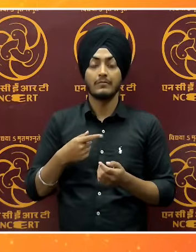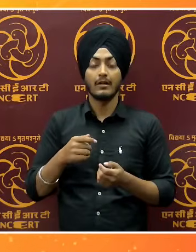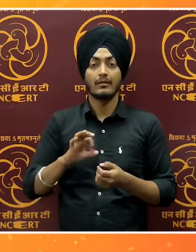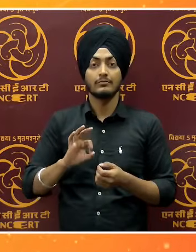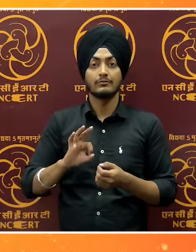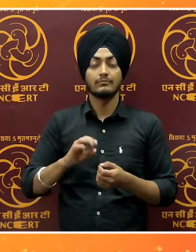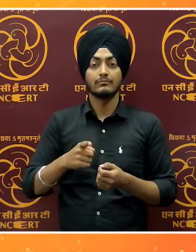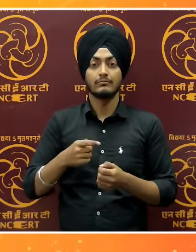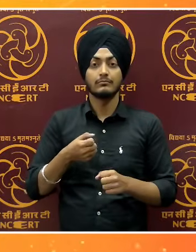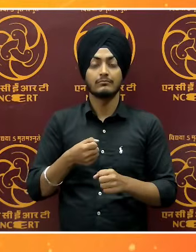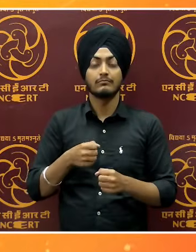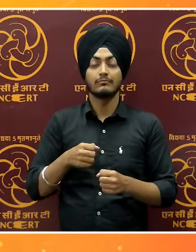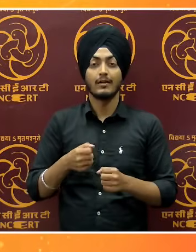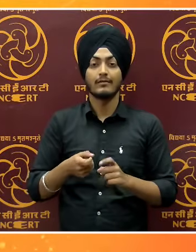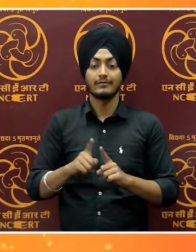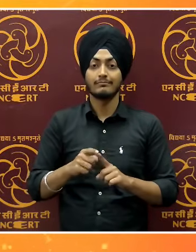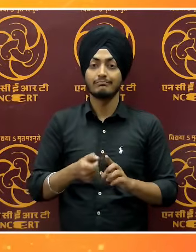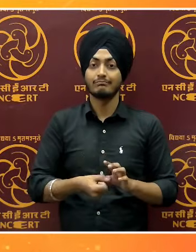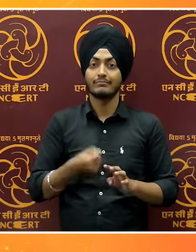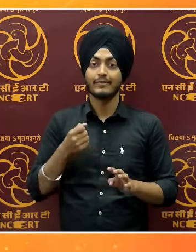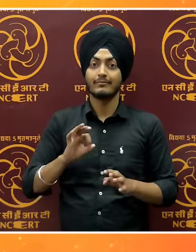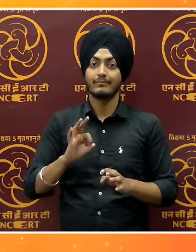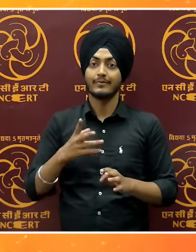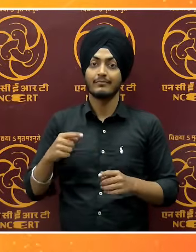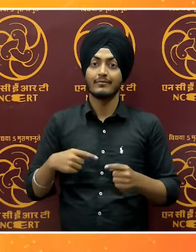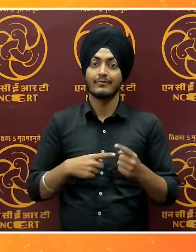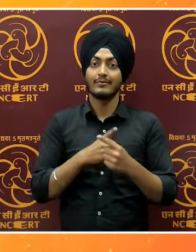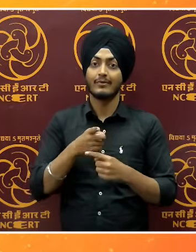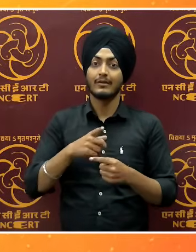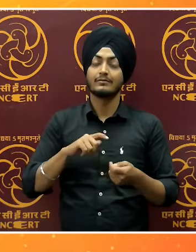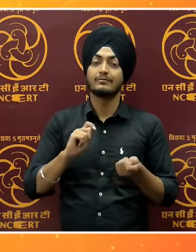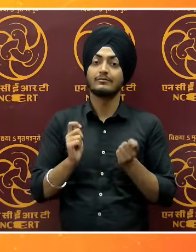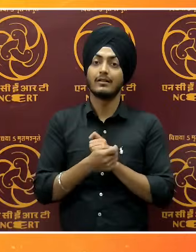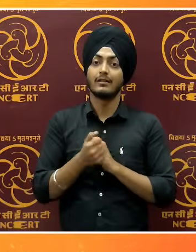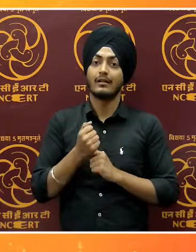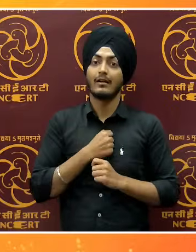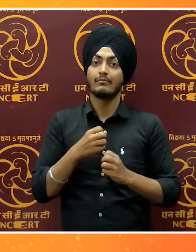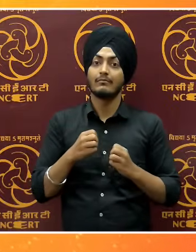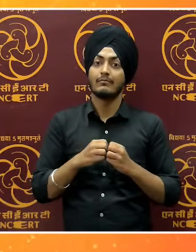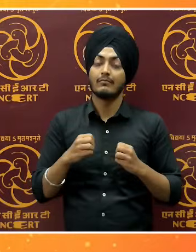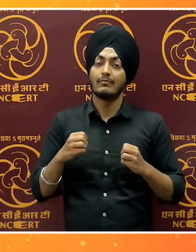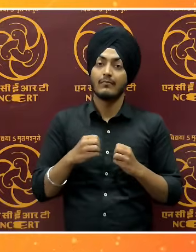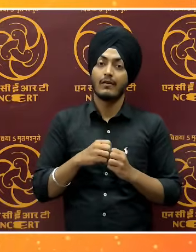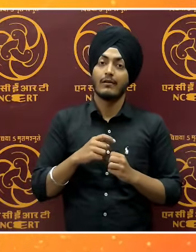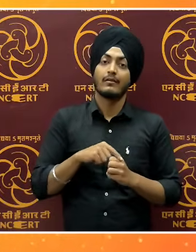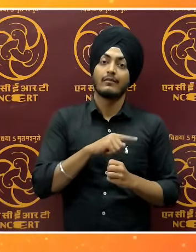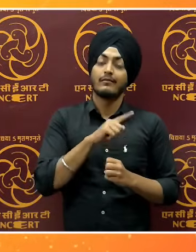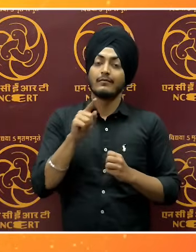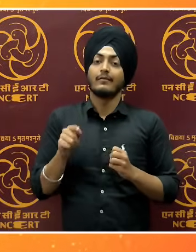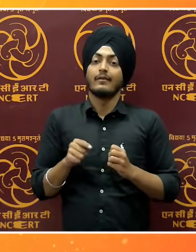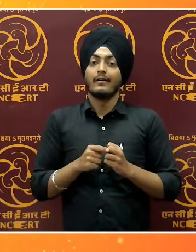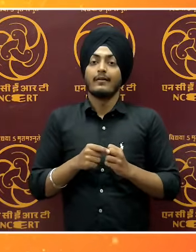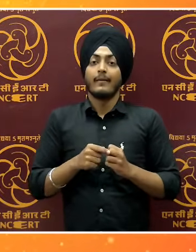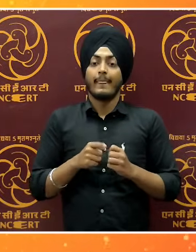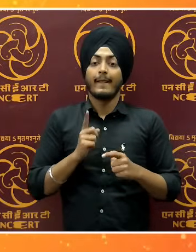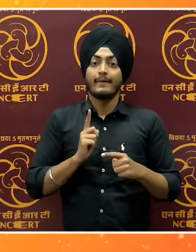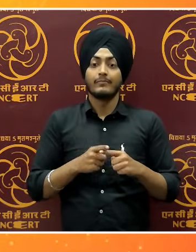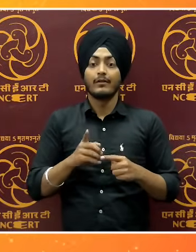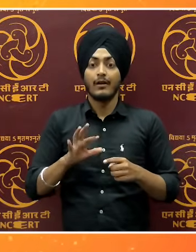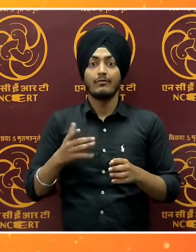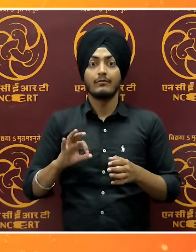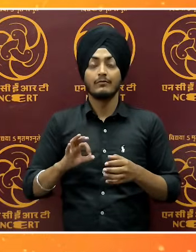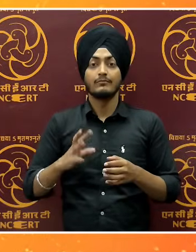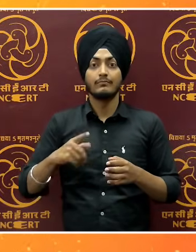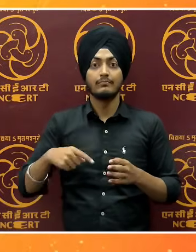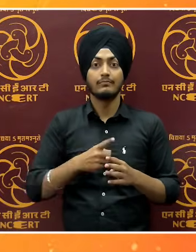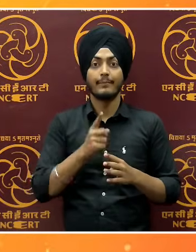generator, current is generated by changing the magnetic field. and the motion of the conductor. So, in